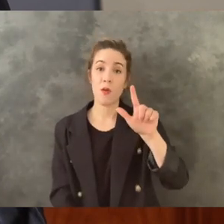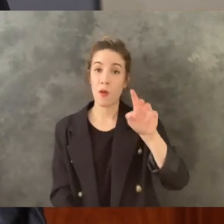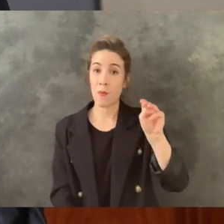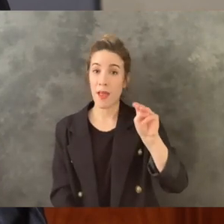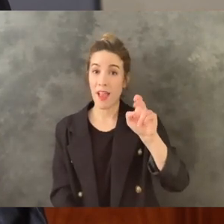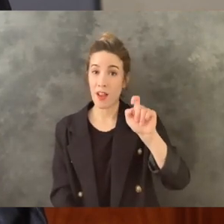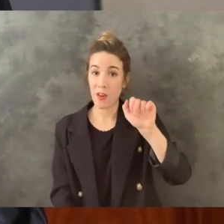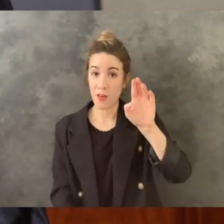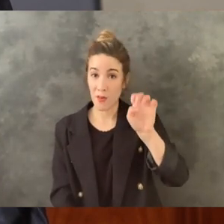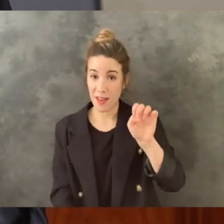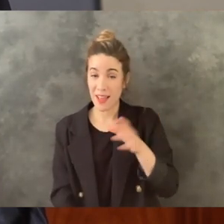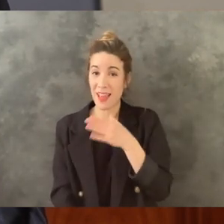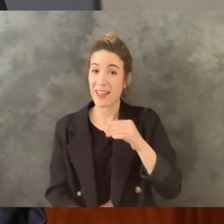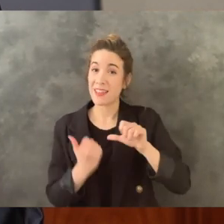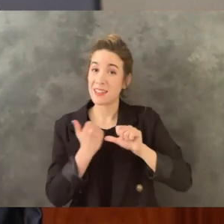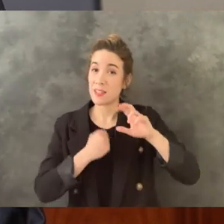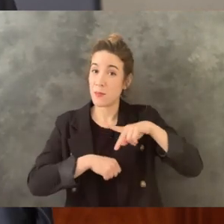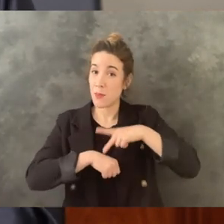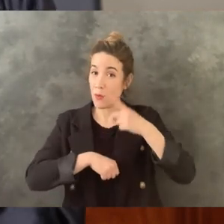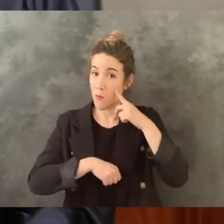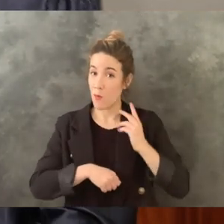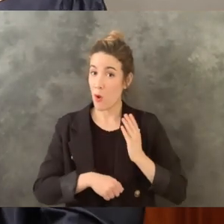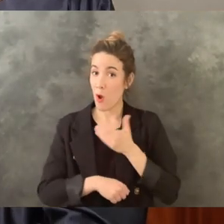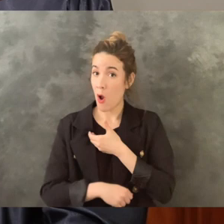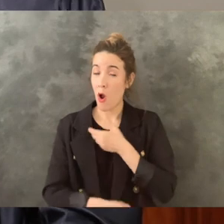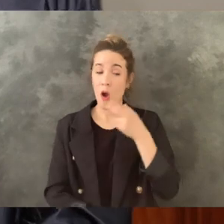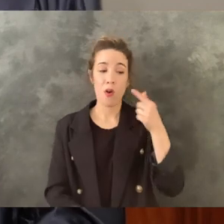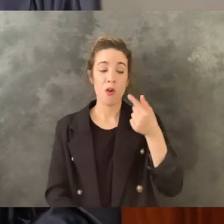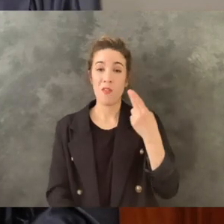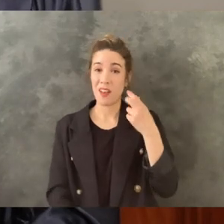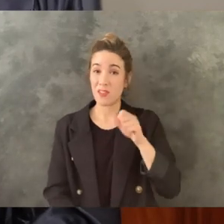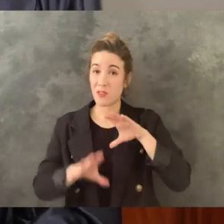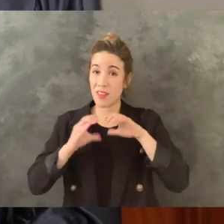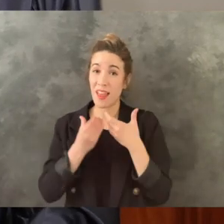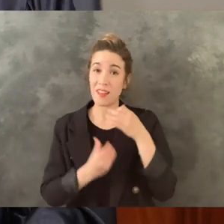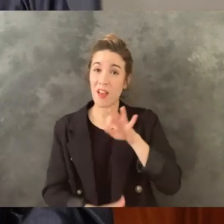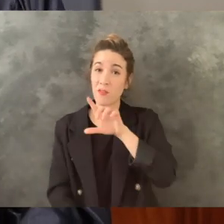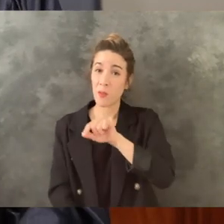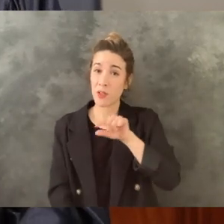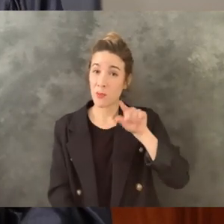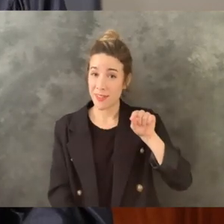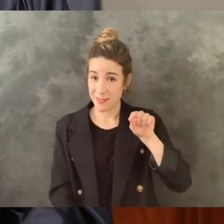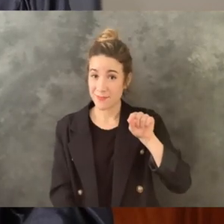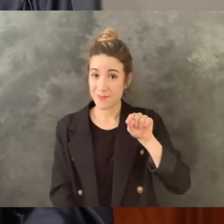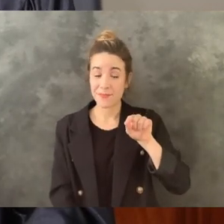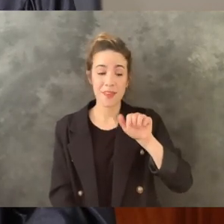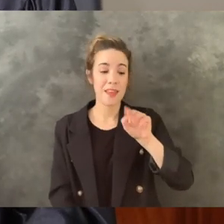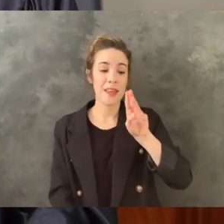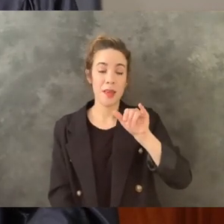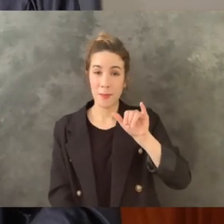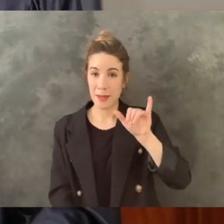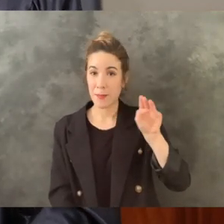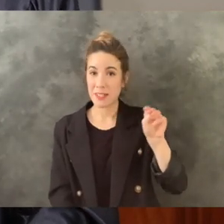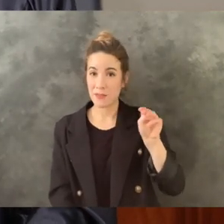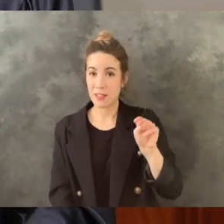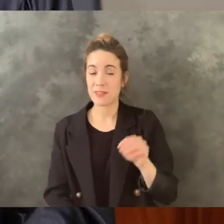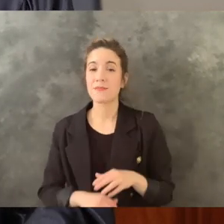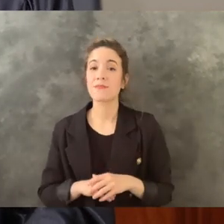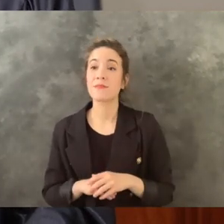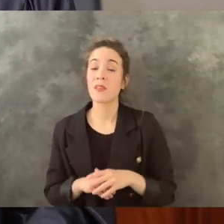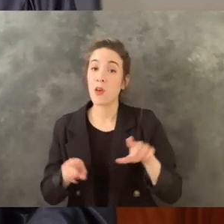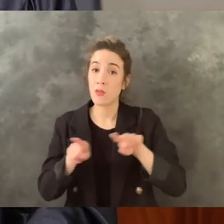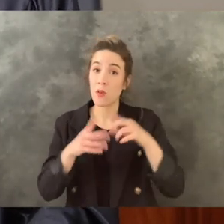Macri. And the Assistant Principal for our Gulf High School Class of 2020, Ms. Amy